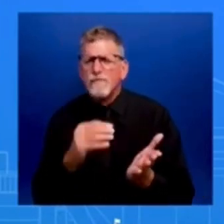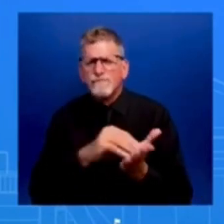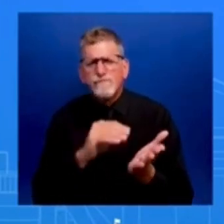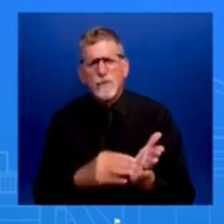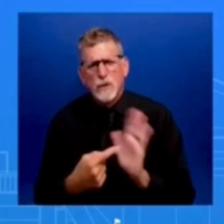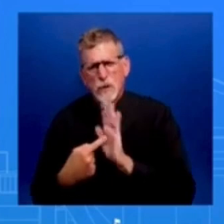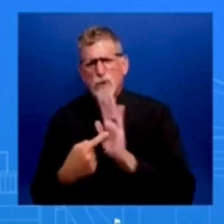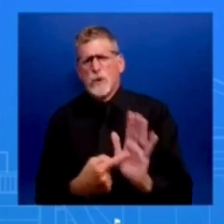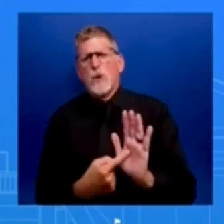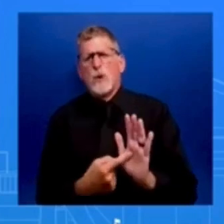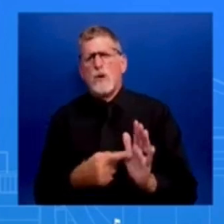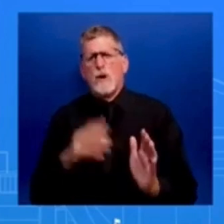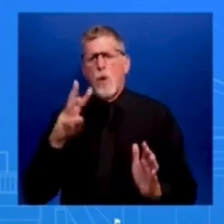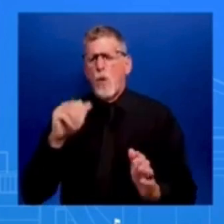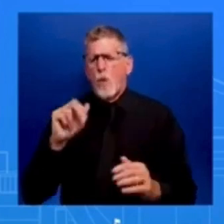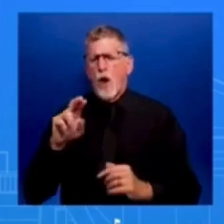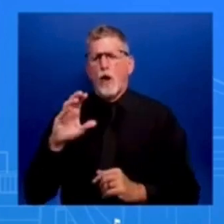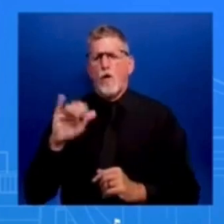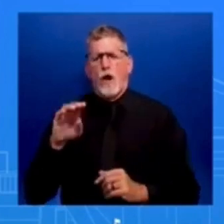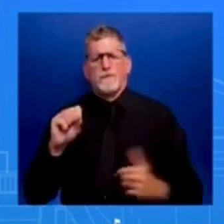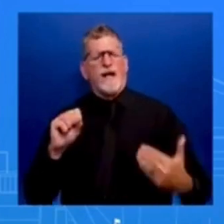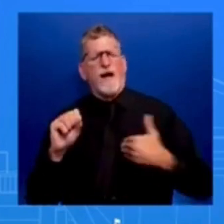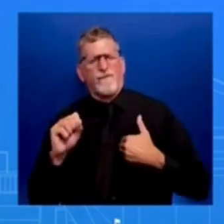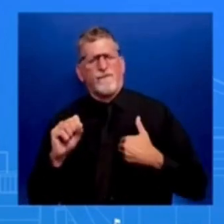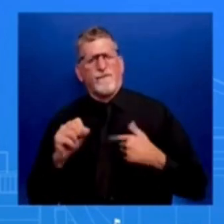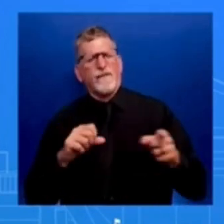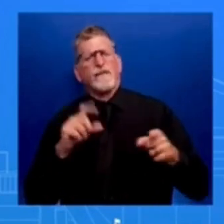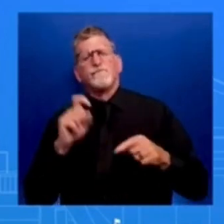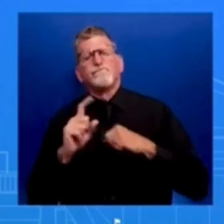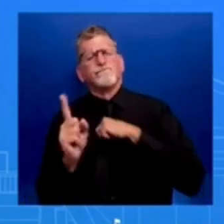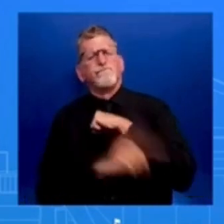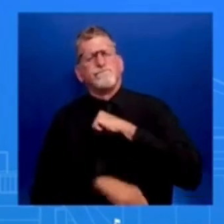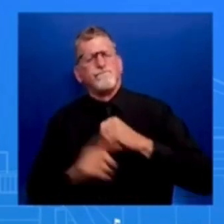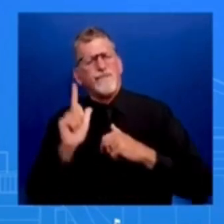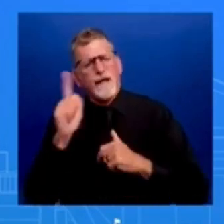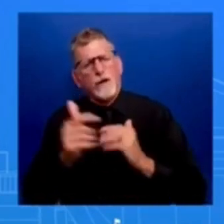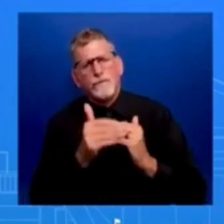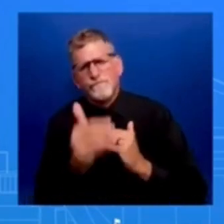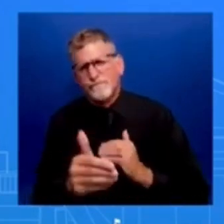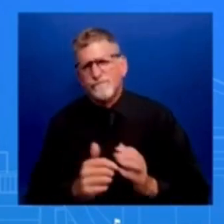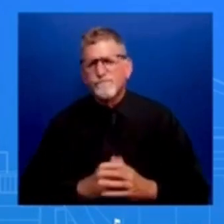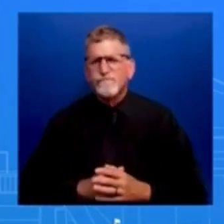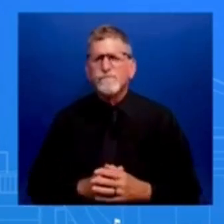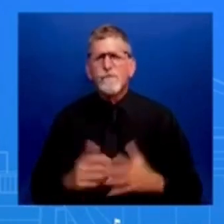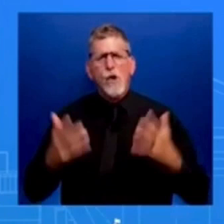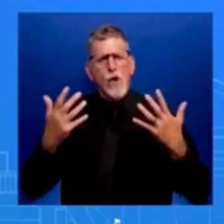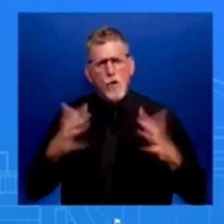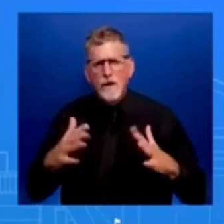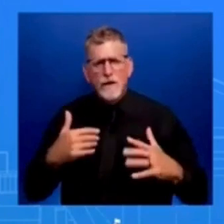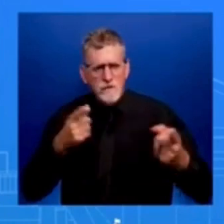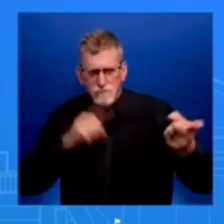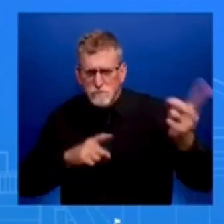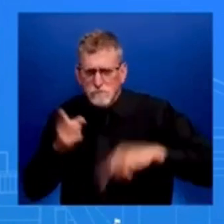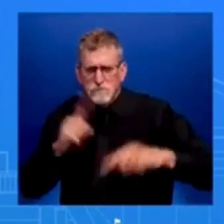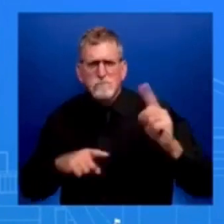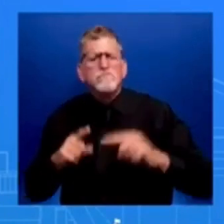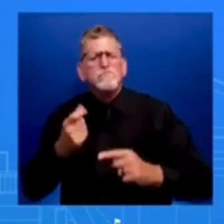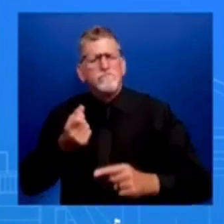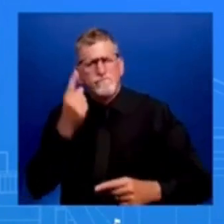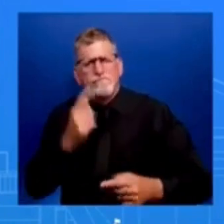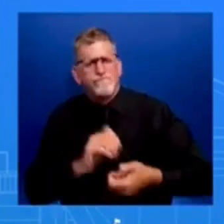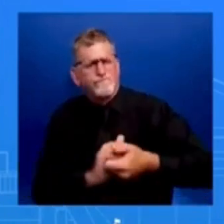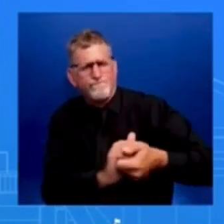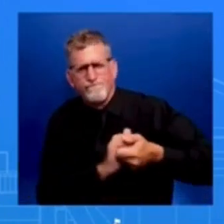for prosecution, and the Department of Justice has entered into a memorandum of understanding to cooperate with Ukraine on investigations